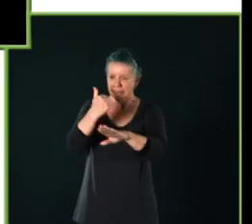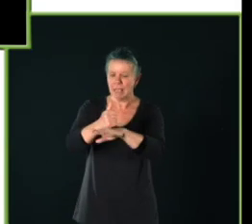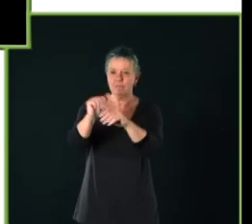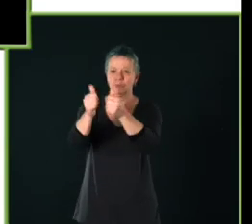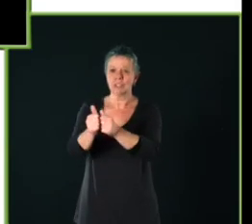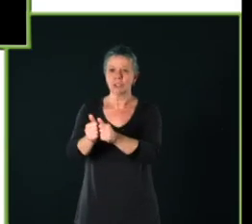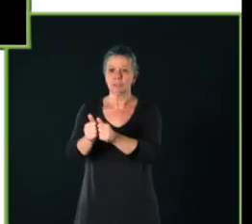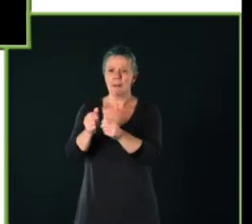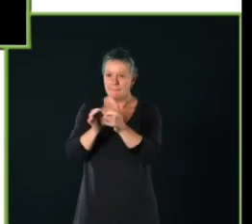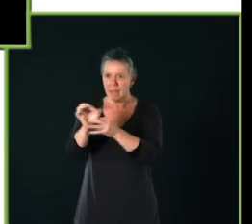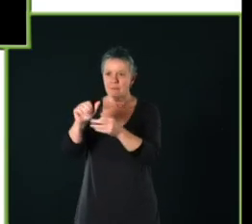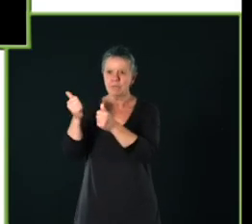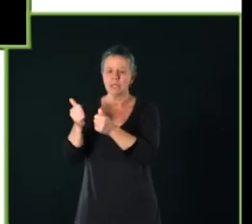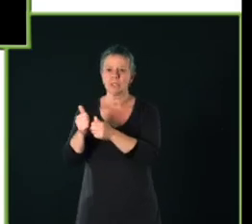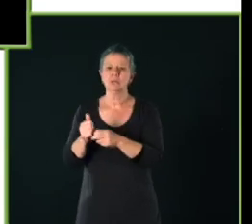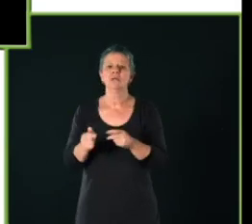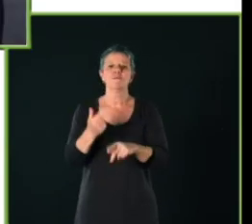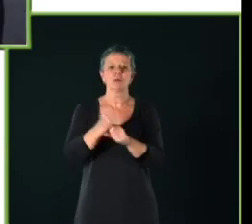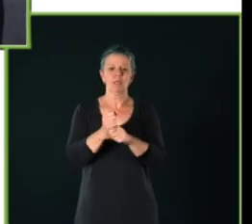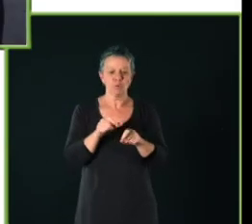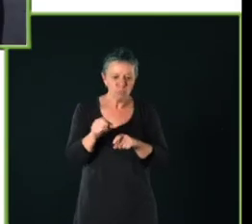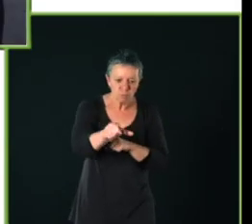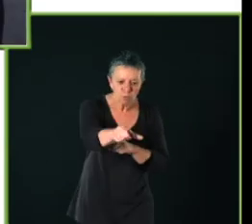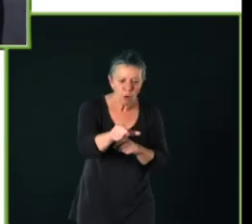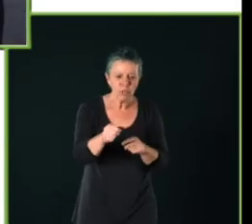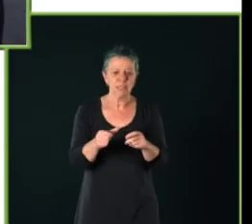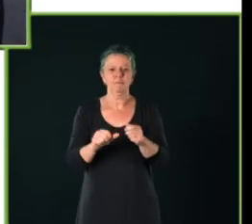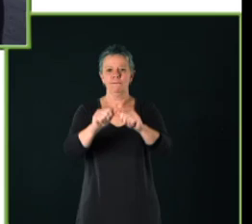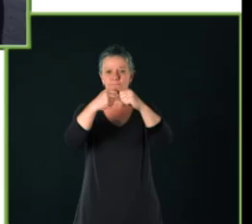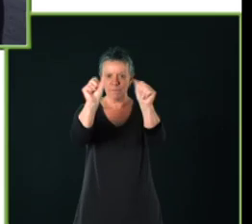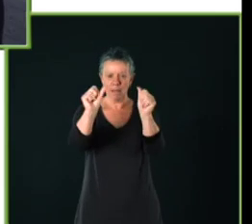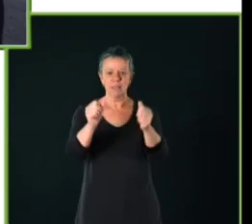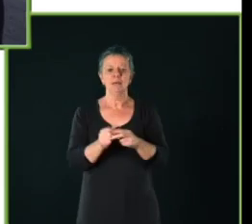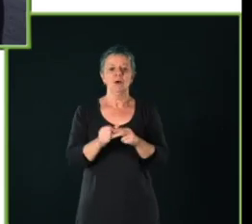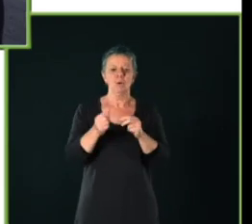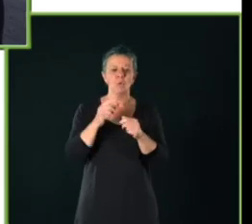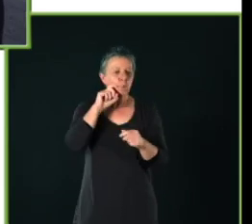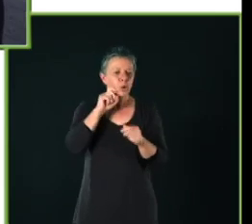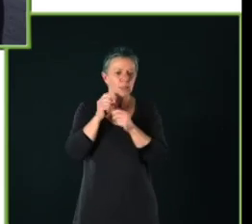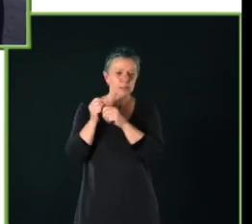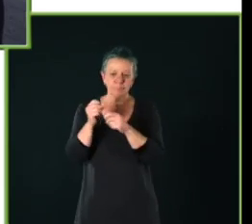network, we have water supply, all those things available so he can enjoy it. We have